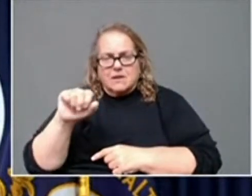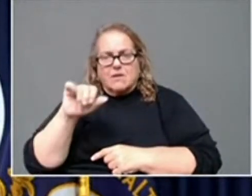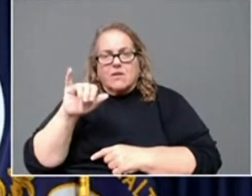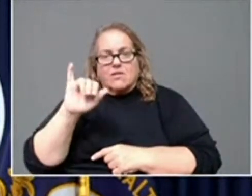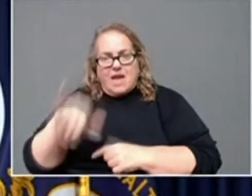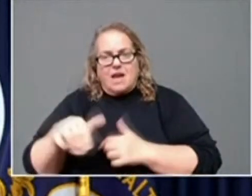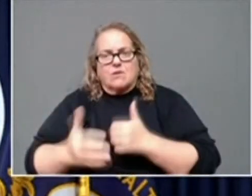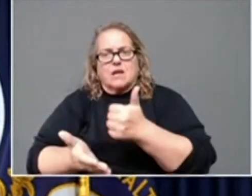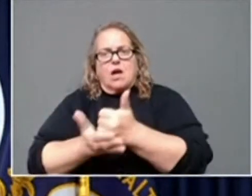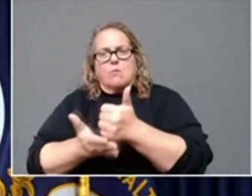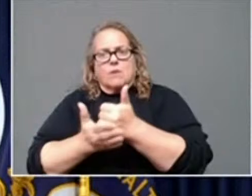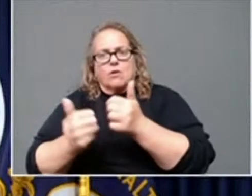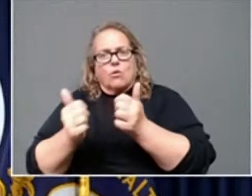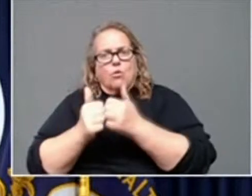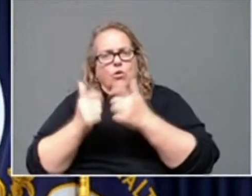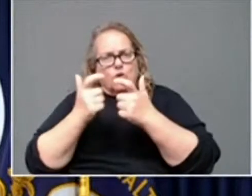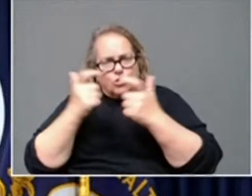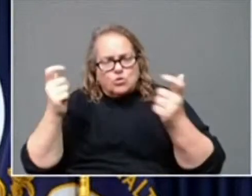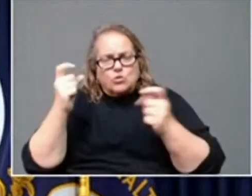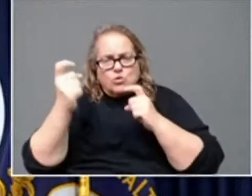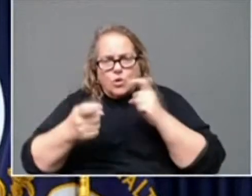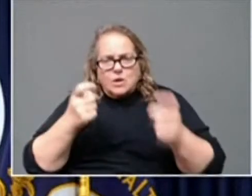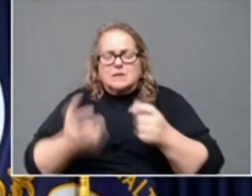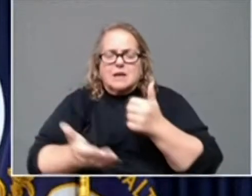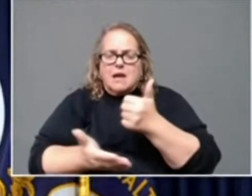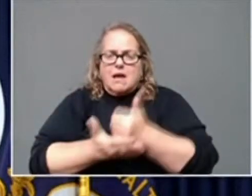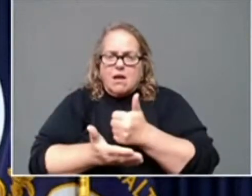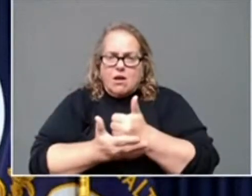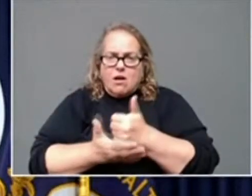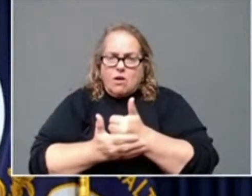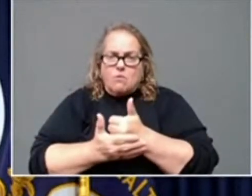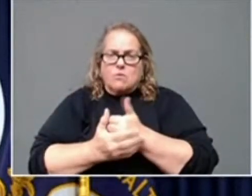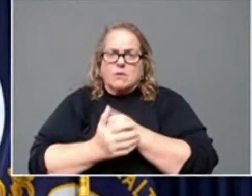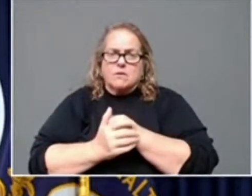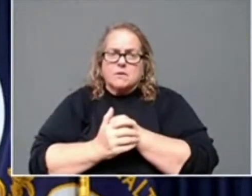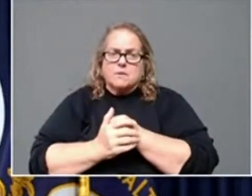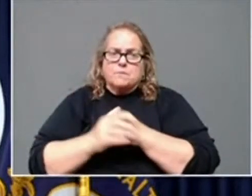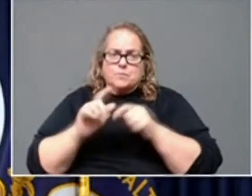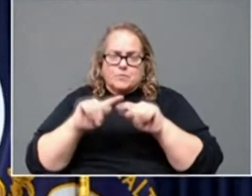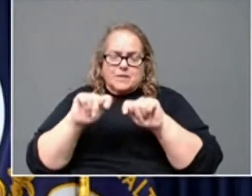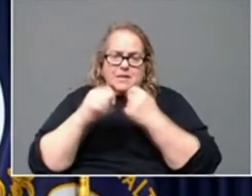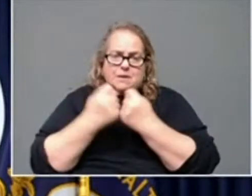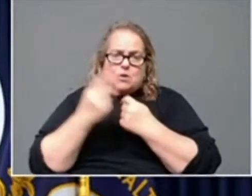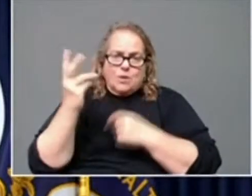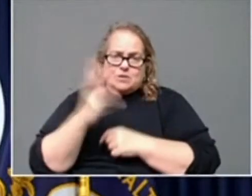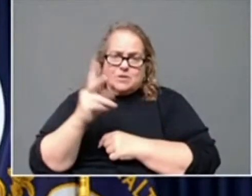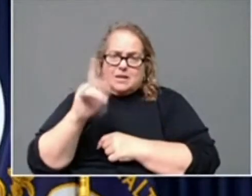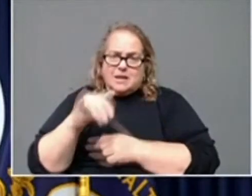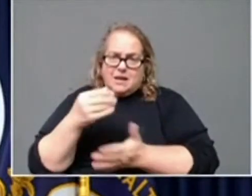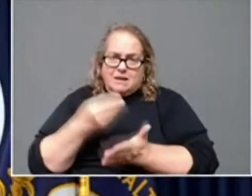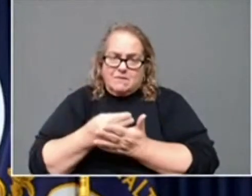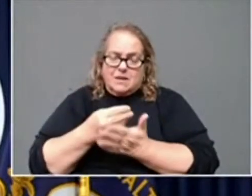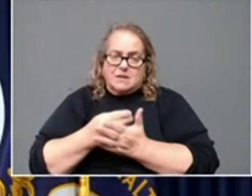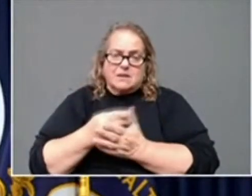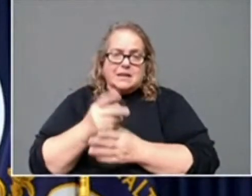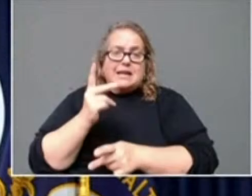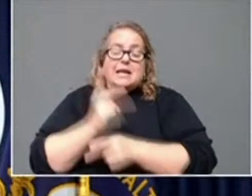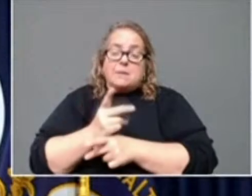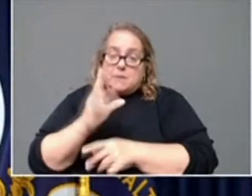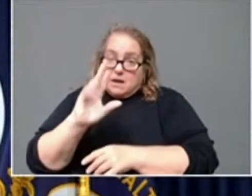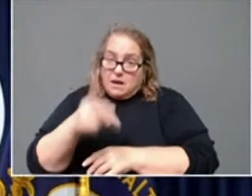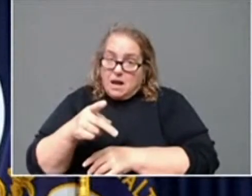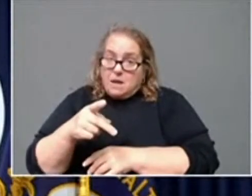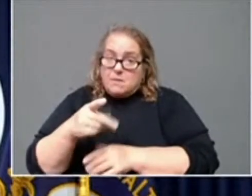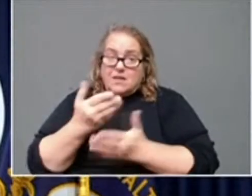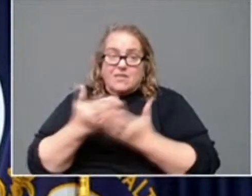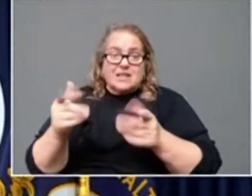huge help to the Team Western Kentucky Fund. Keep it up. Things like